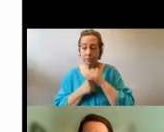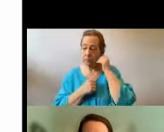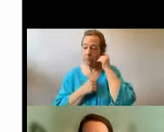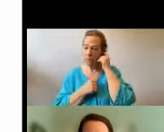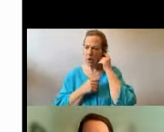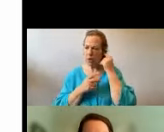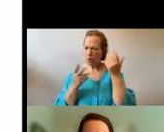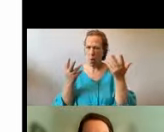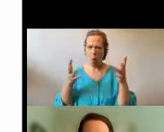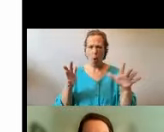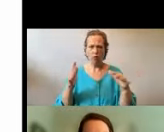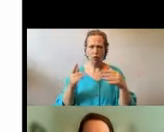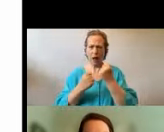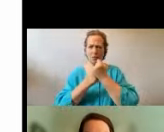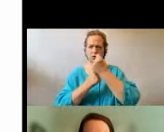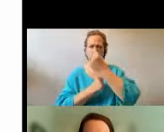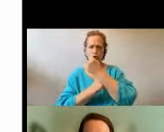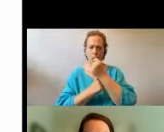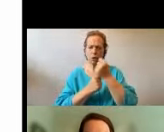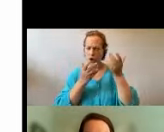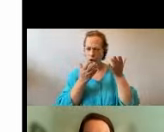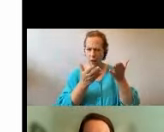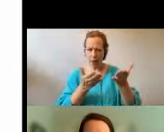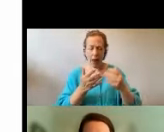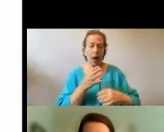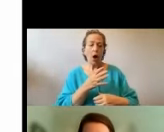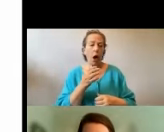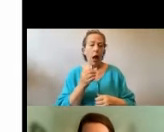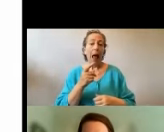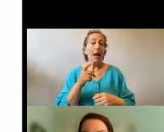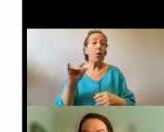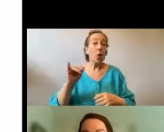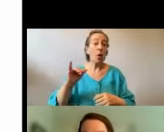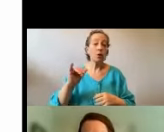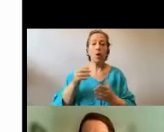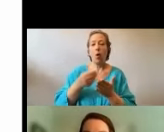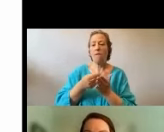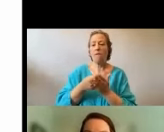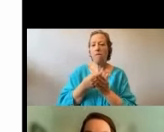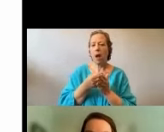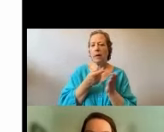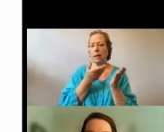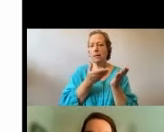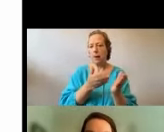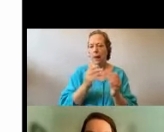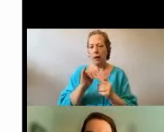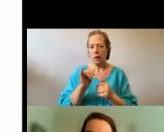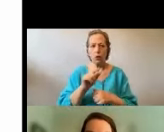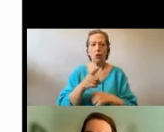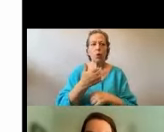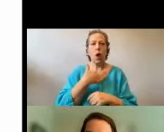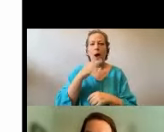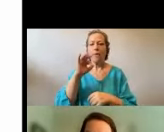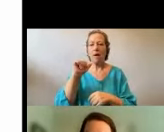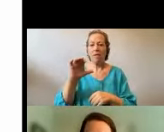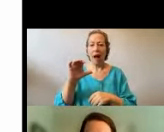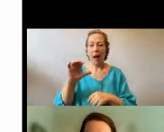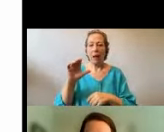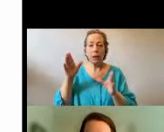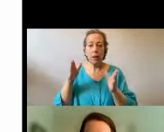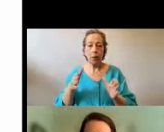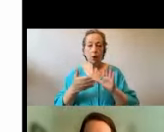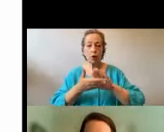and also along the same lines, it's a source of funding, right? So you have a faculty member who's going to run this clinic, and the